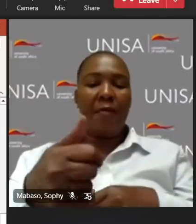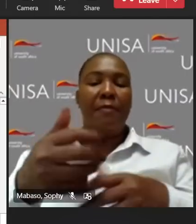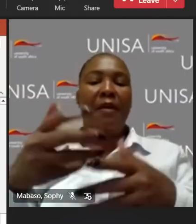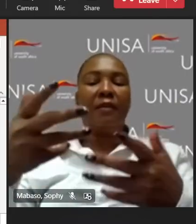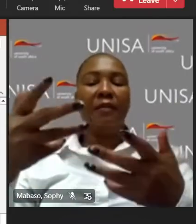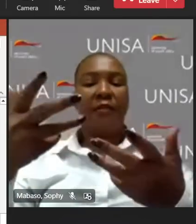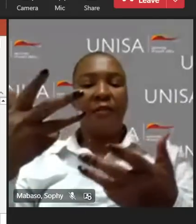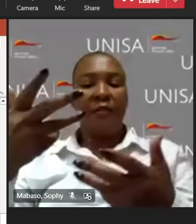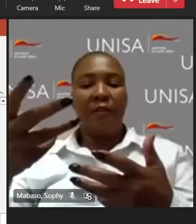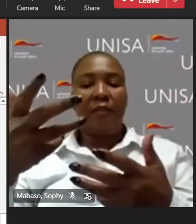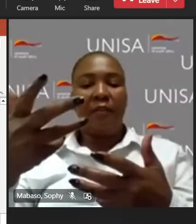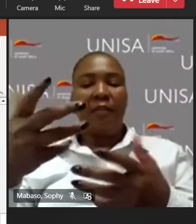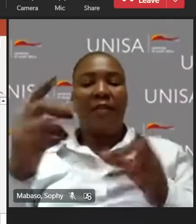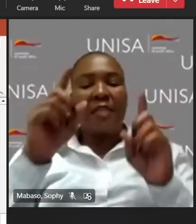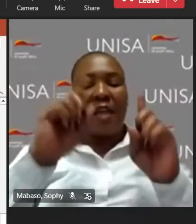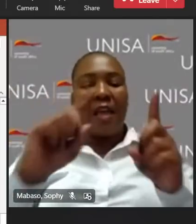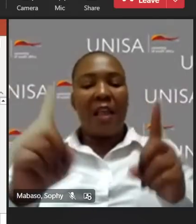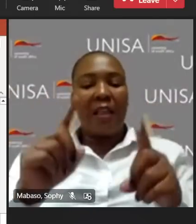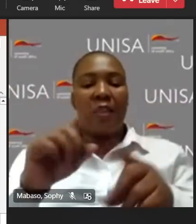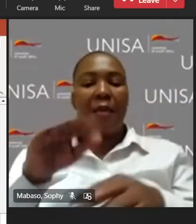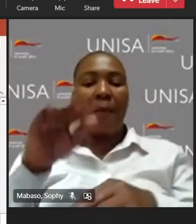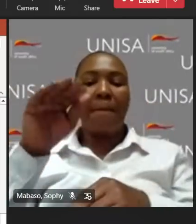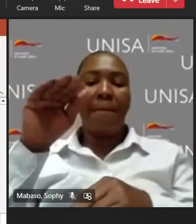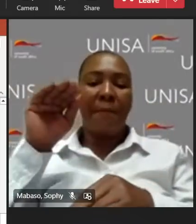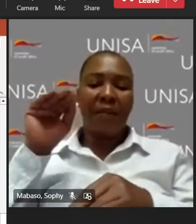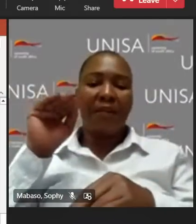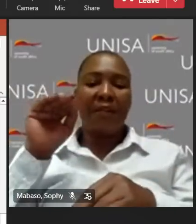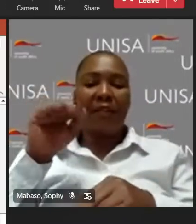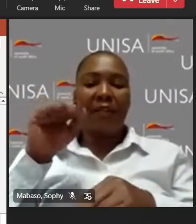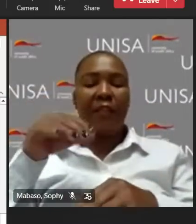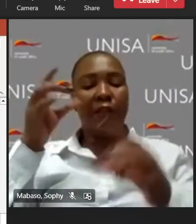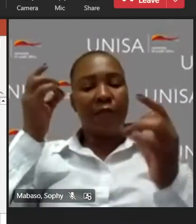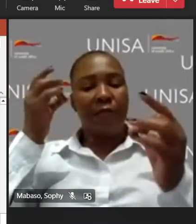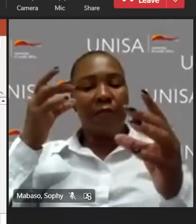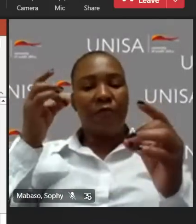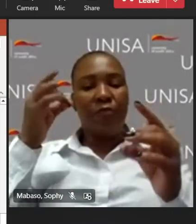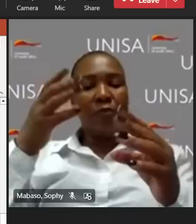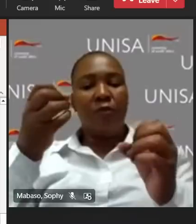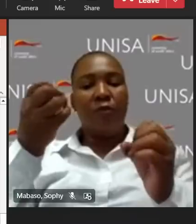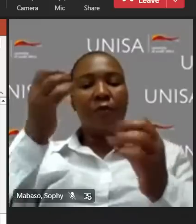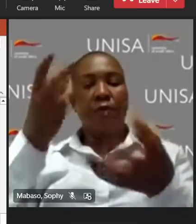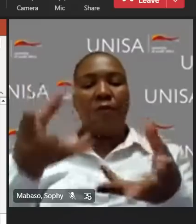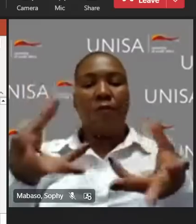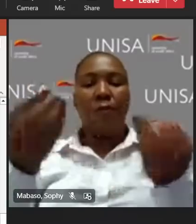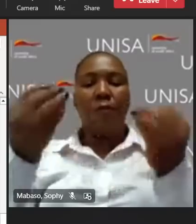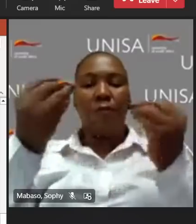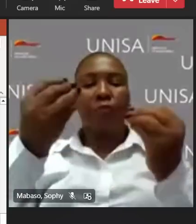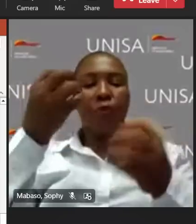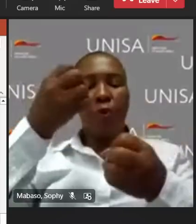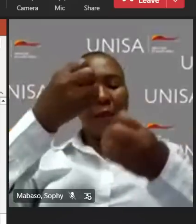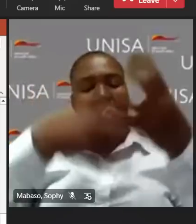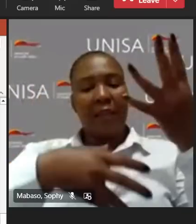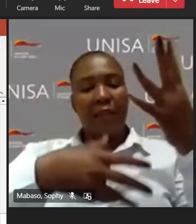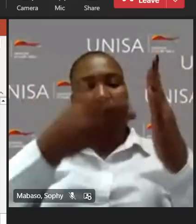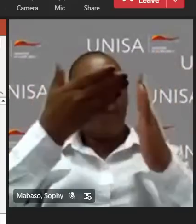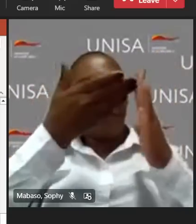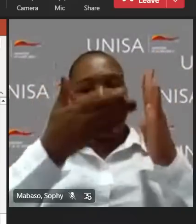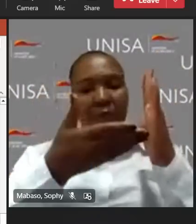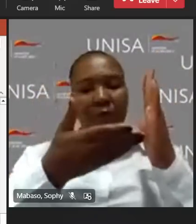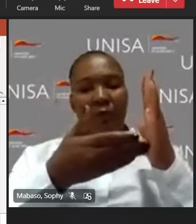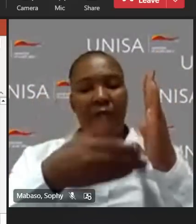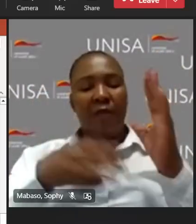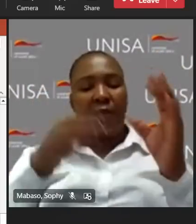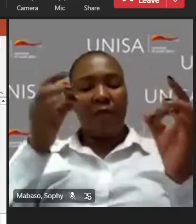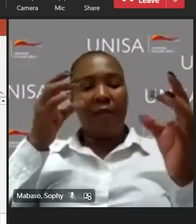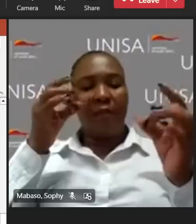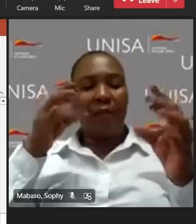details. Then you'll find all the finance details, the banking details that you need there.